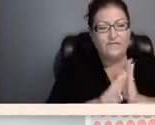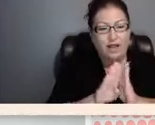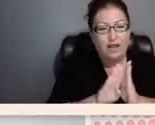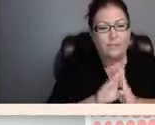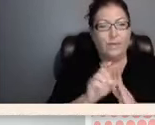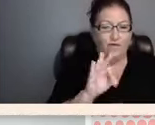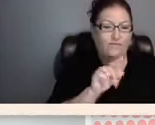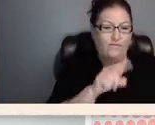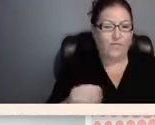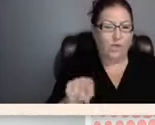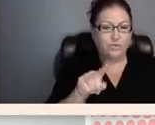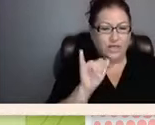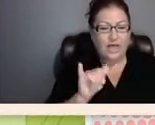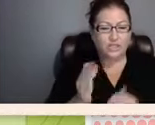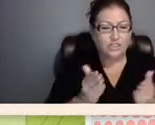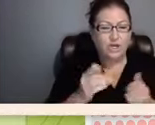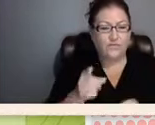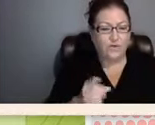you as service providers.